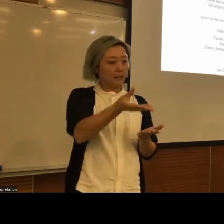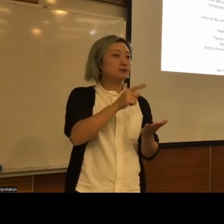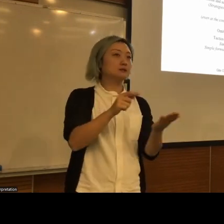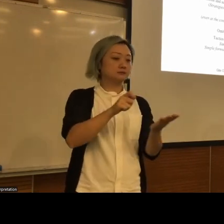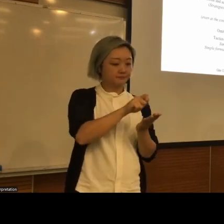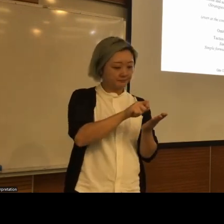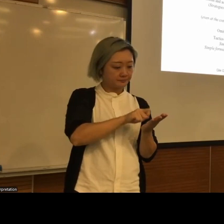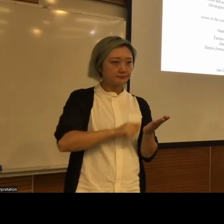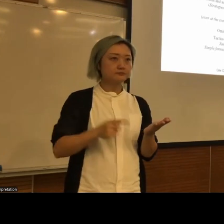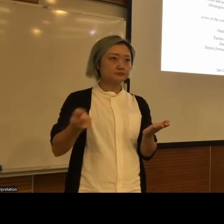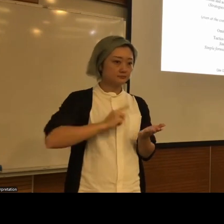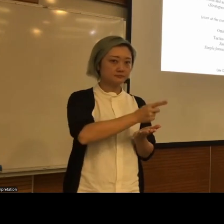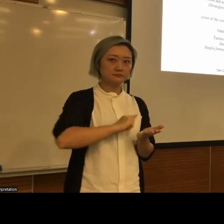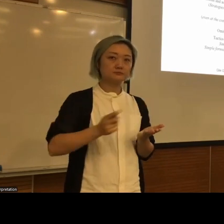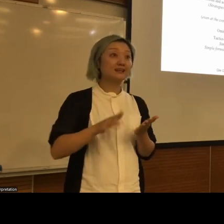And after a year,